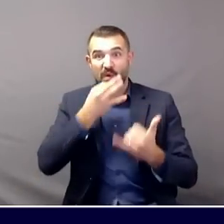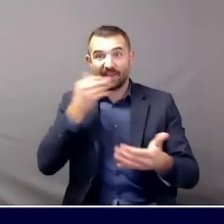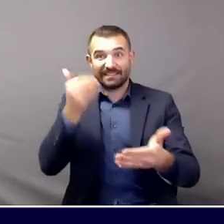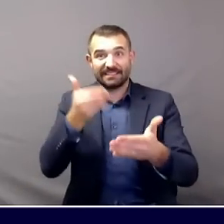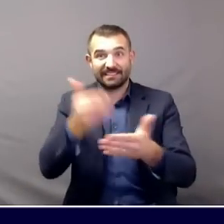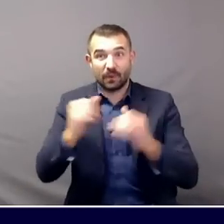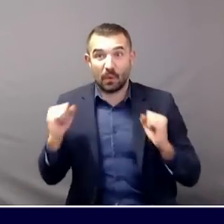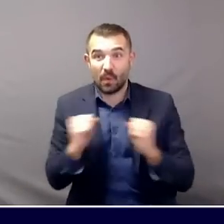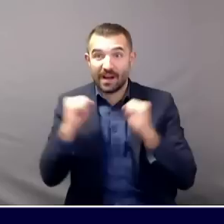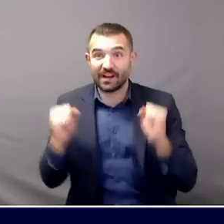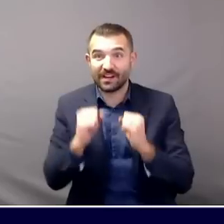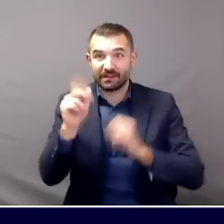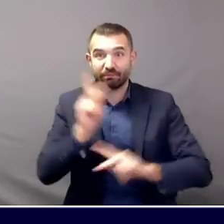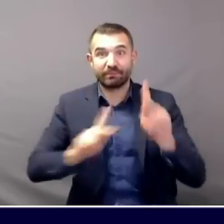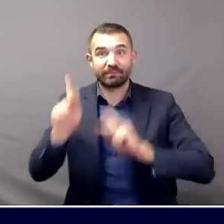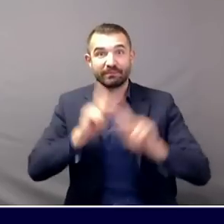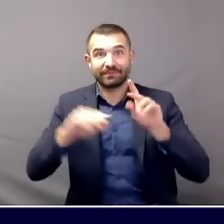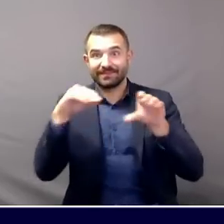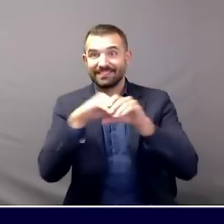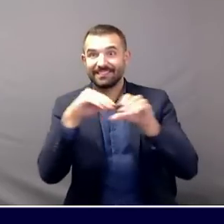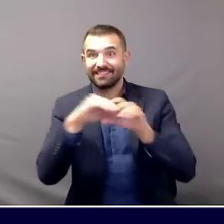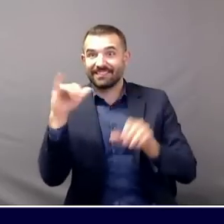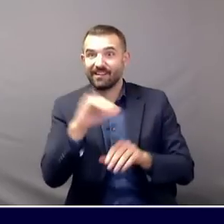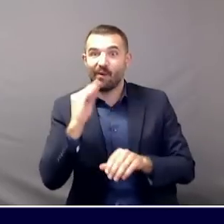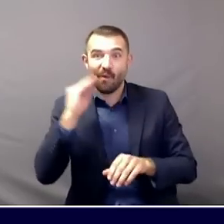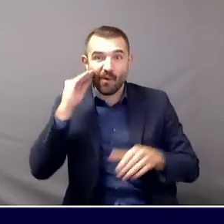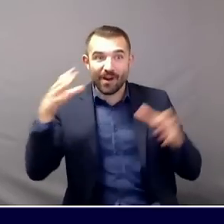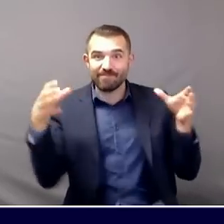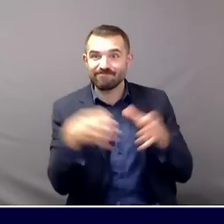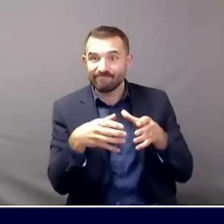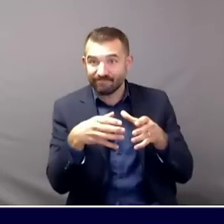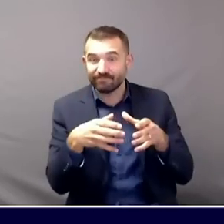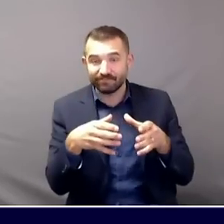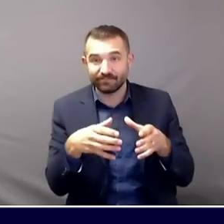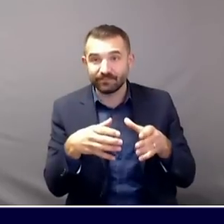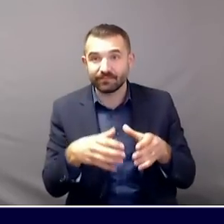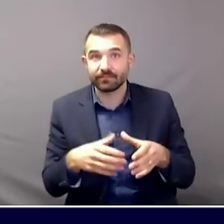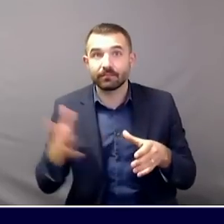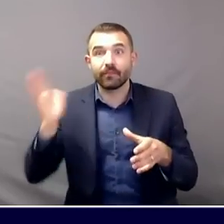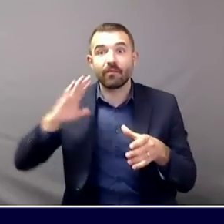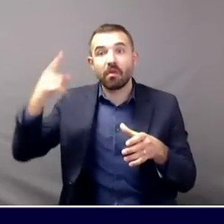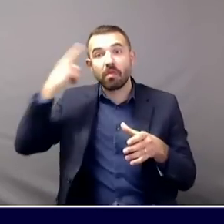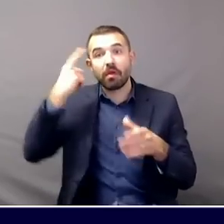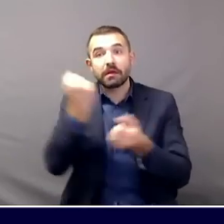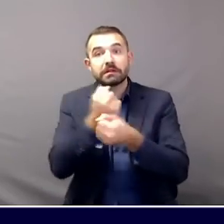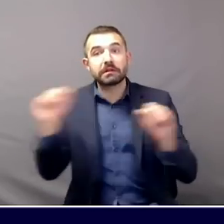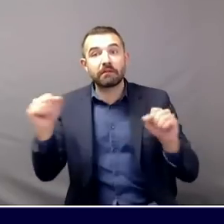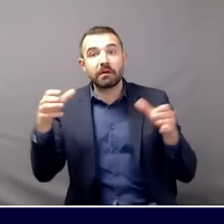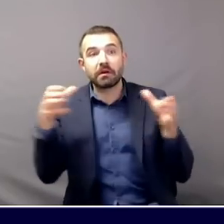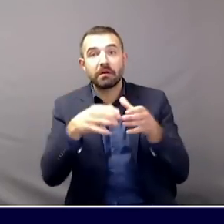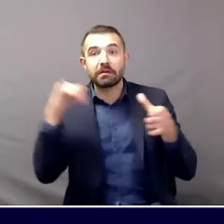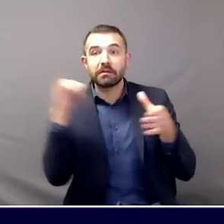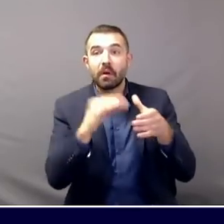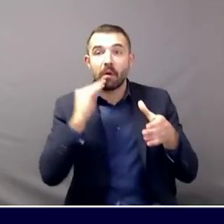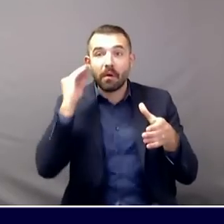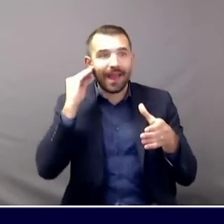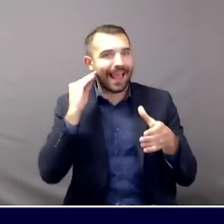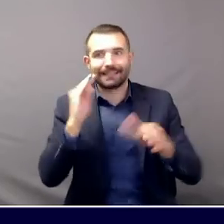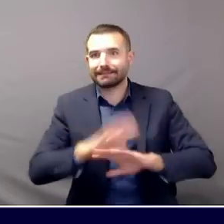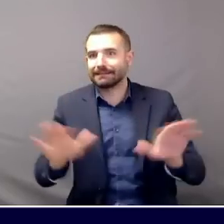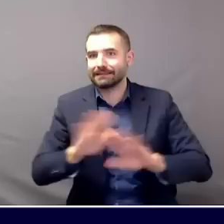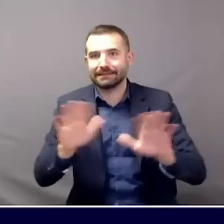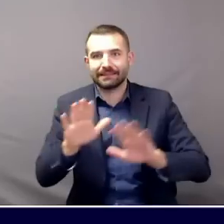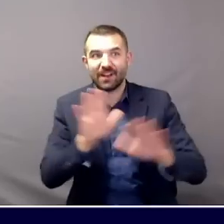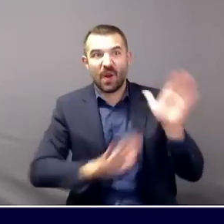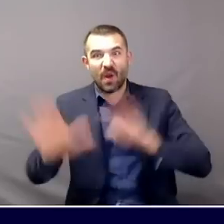in settings that we once thought of as safe, but now nationally, we know that's not the case.